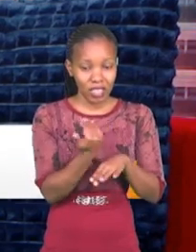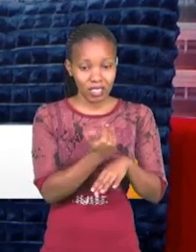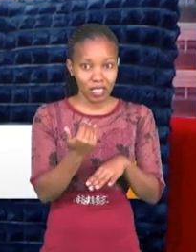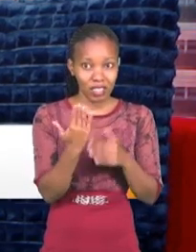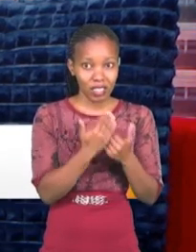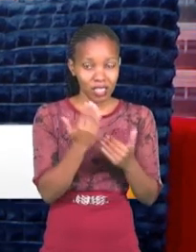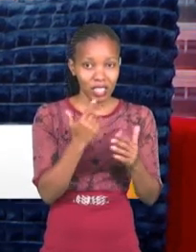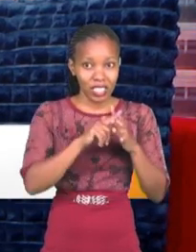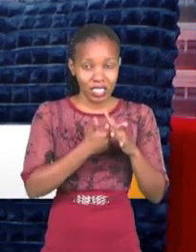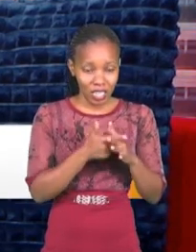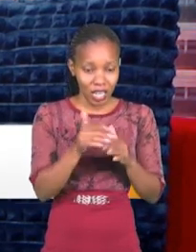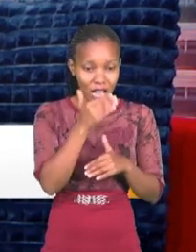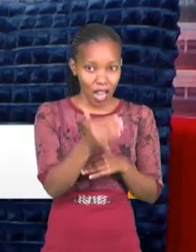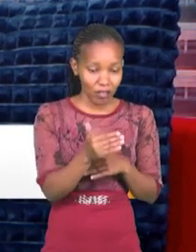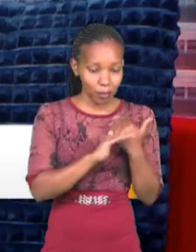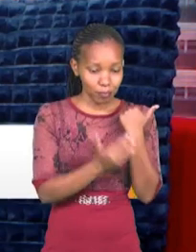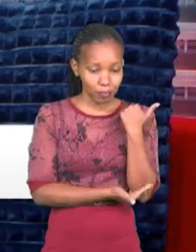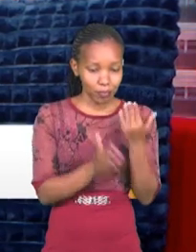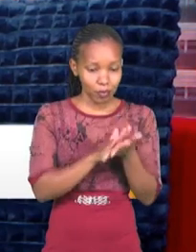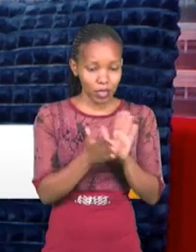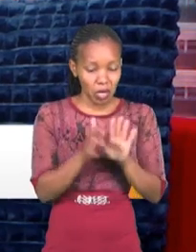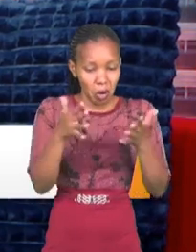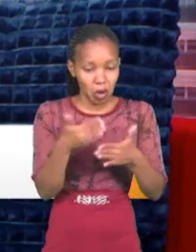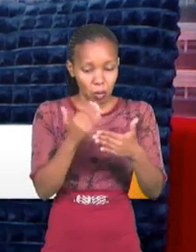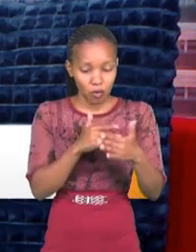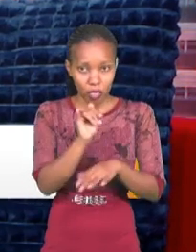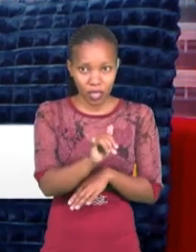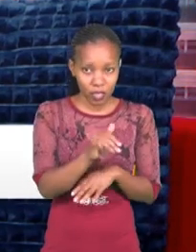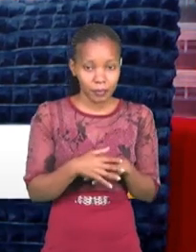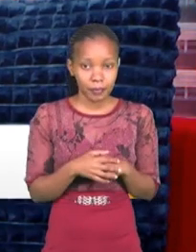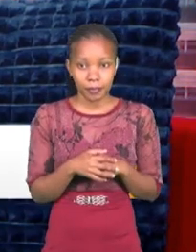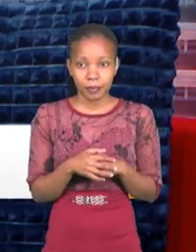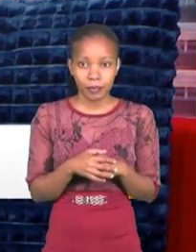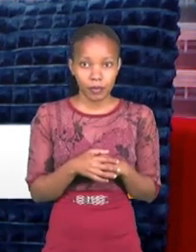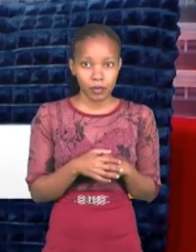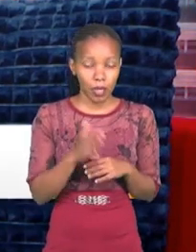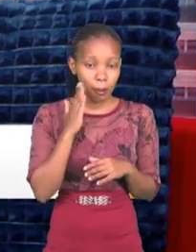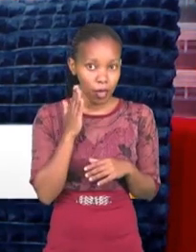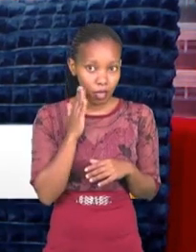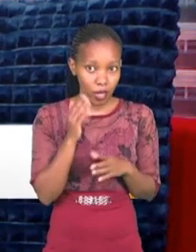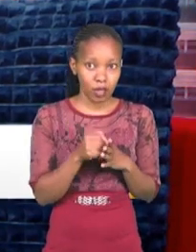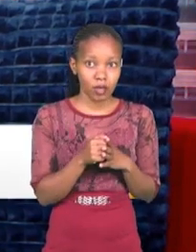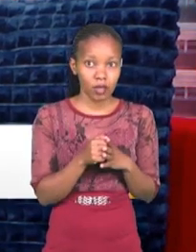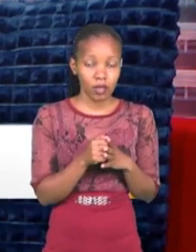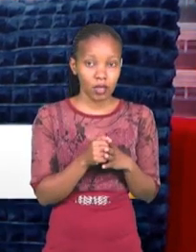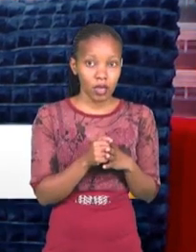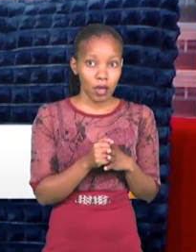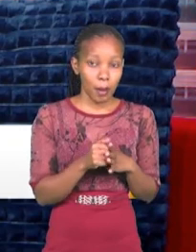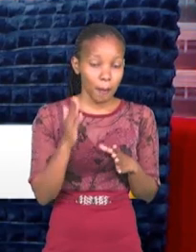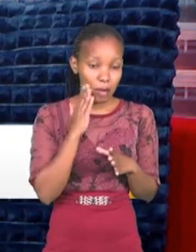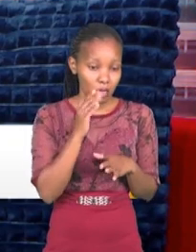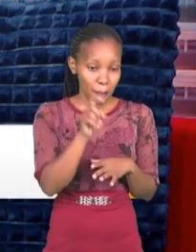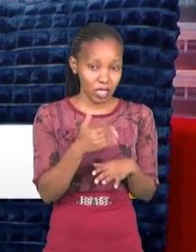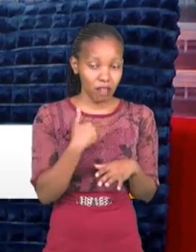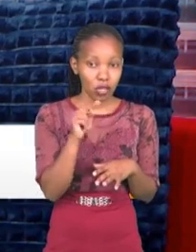just after conception of the pregnancy or before that. Even before that, even mother is malnourished, mother is deficient in